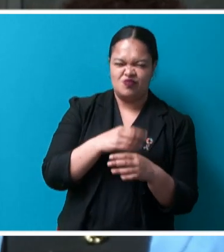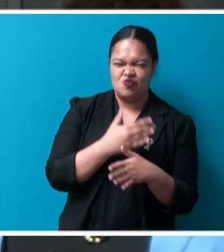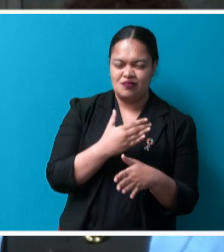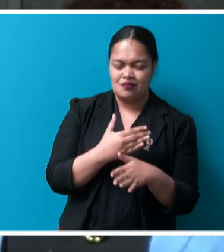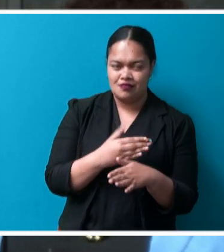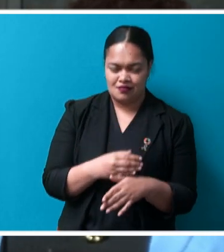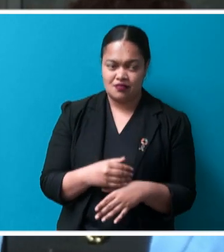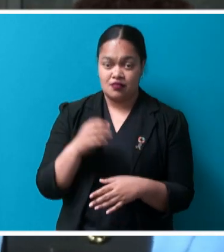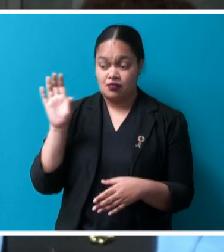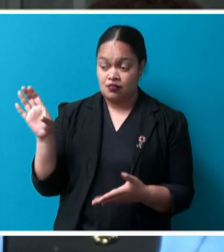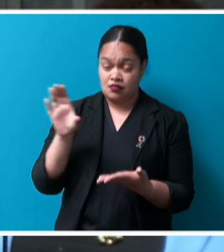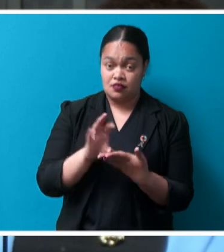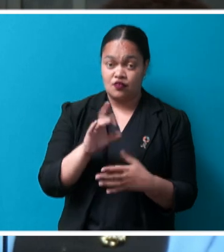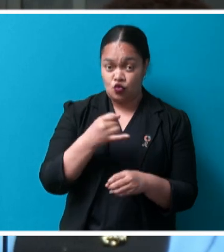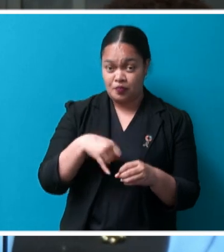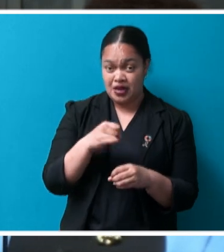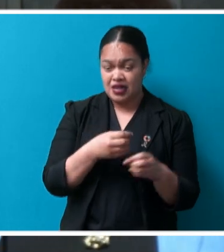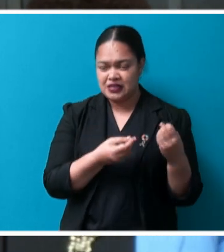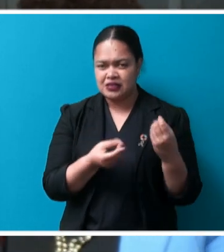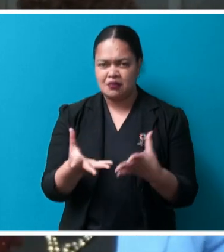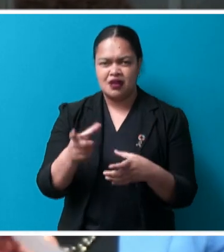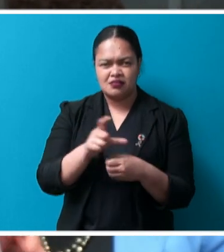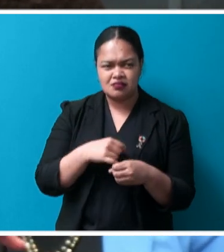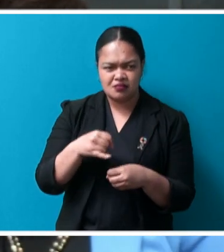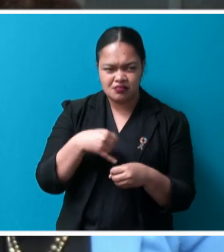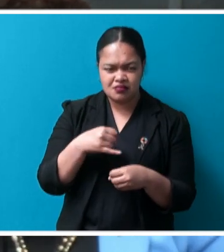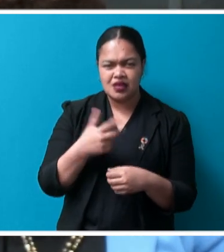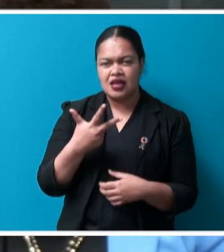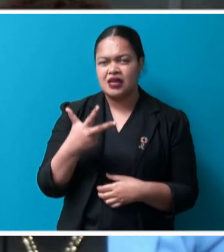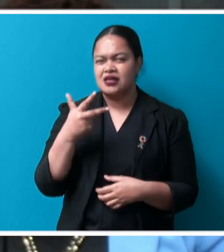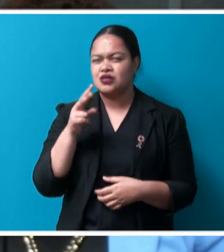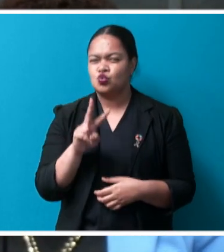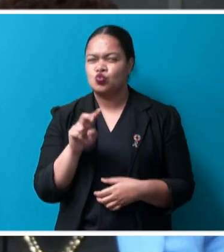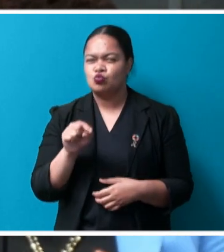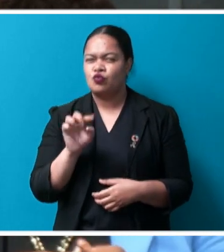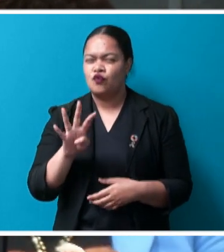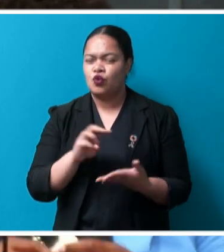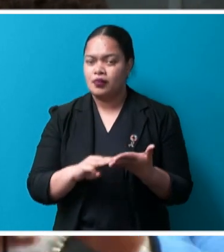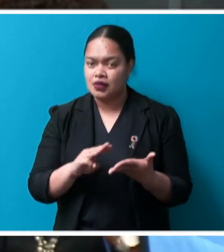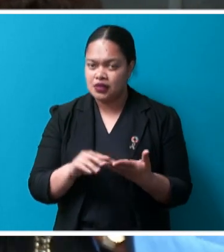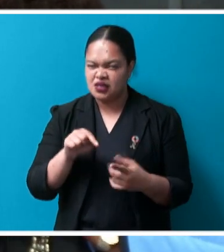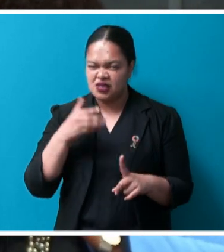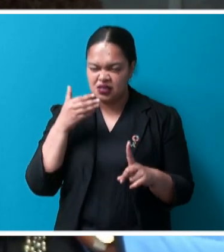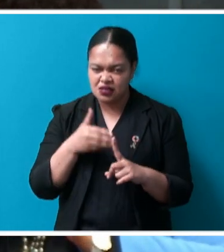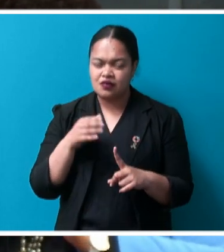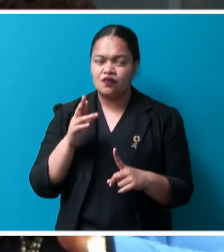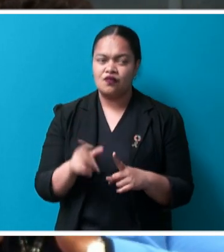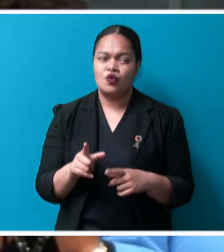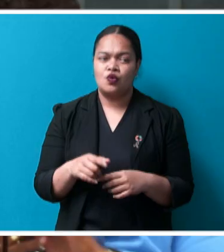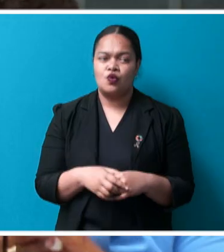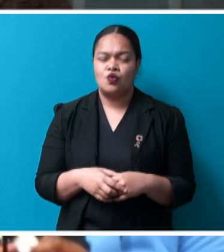inadequate allocation for medical supplies, including 82.4 million, specifically for pharmaceutical and